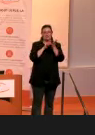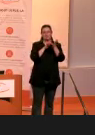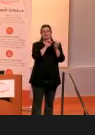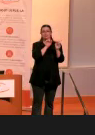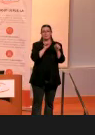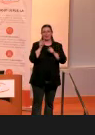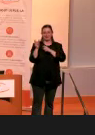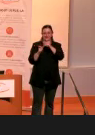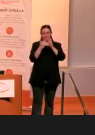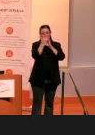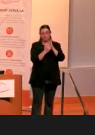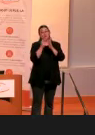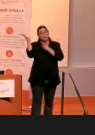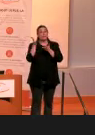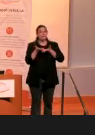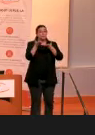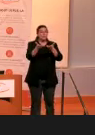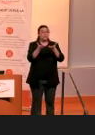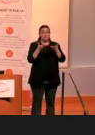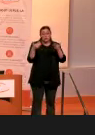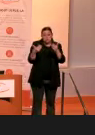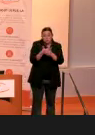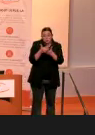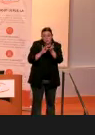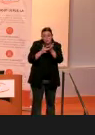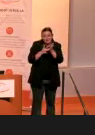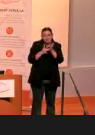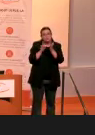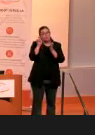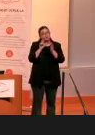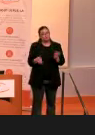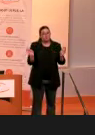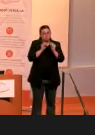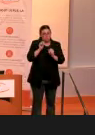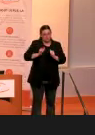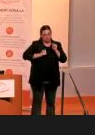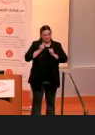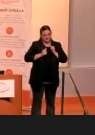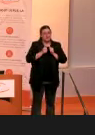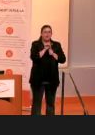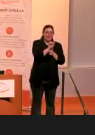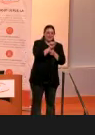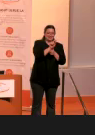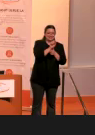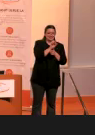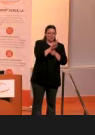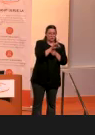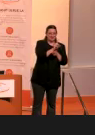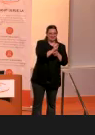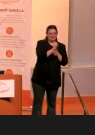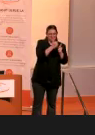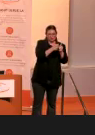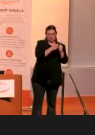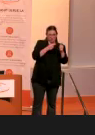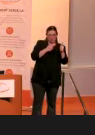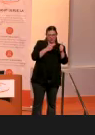recommendation was be more aggressive with the newer drugs for lupus, try to spare steroids to prevent damage,